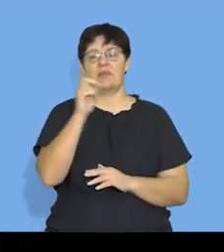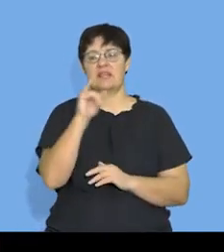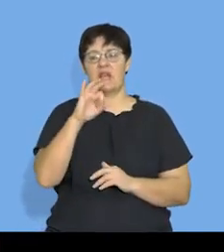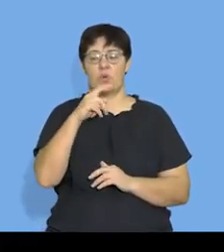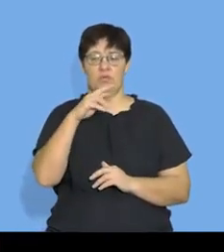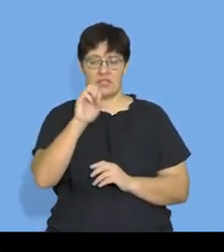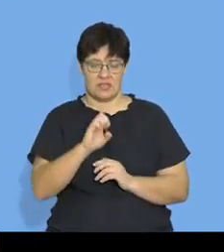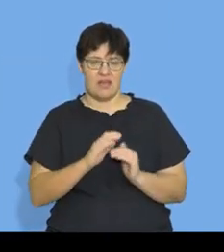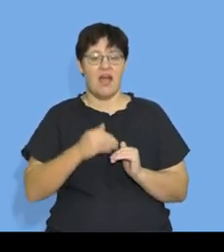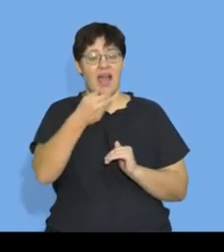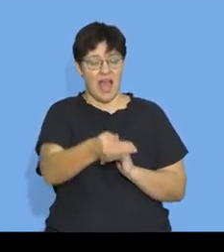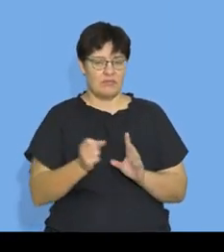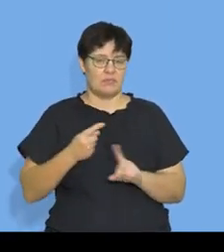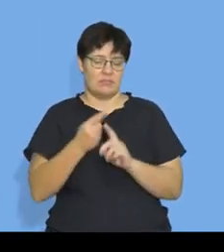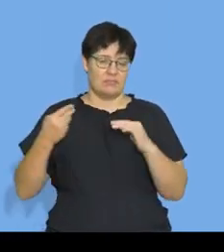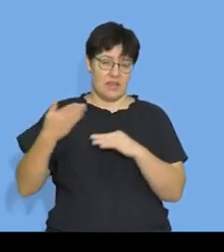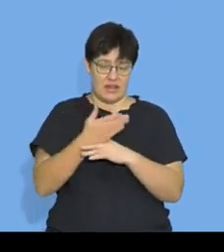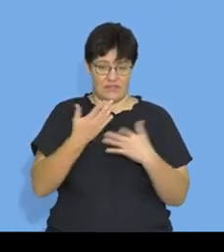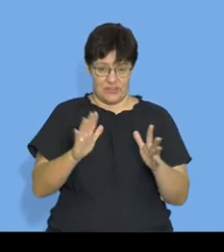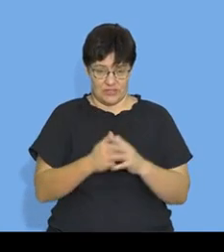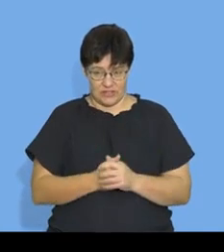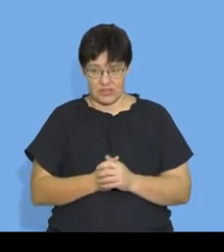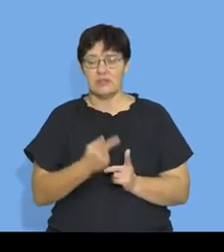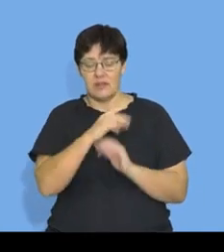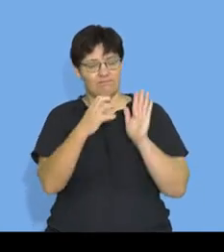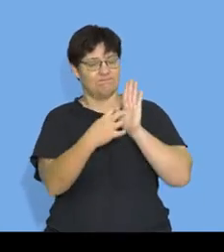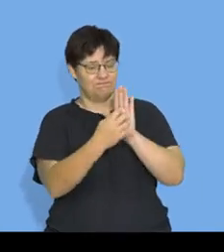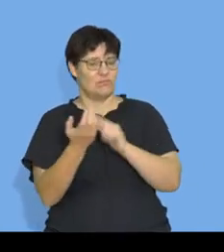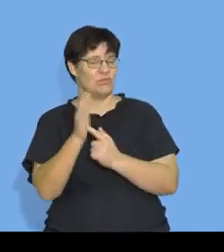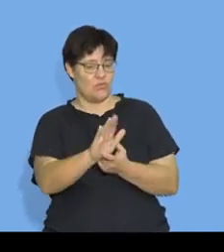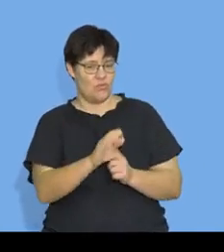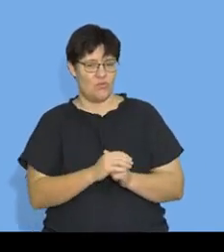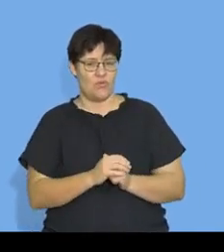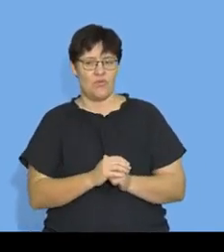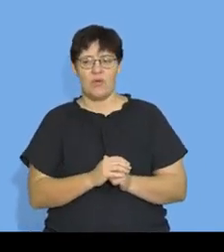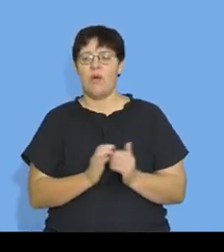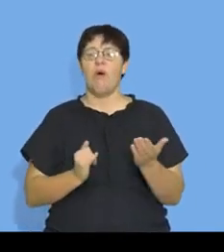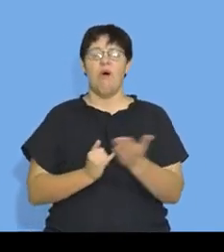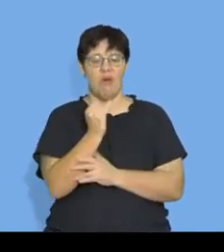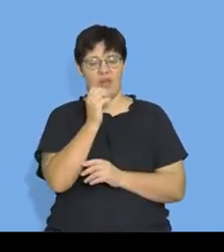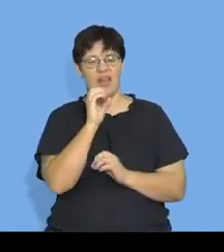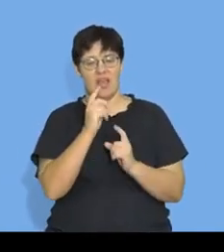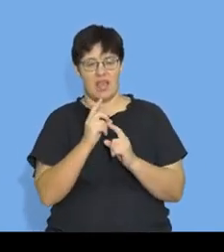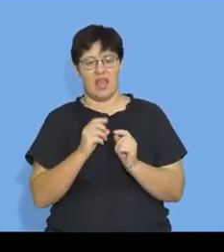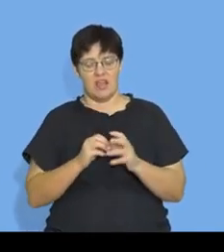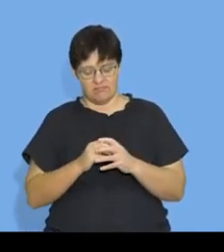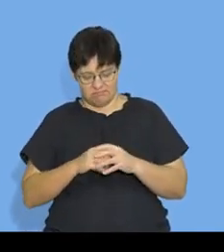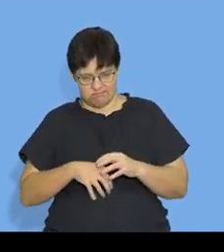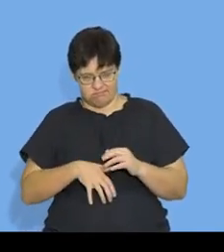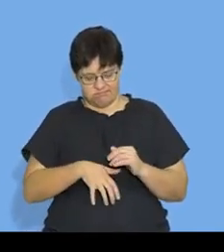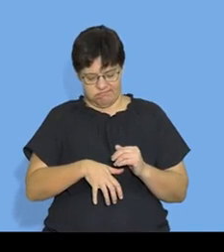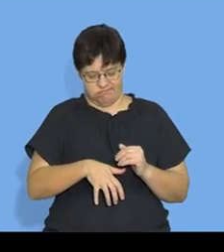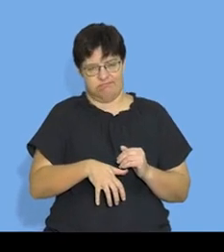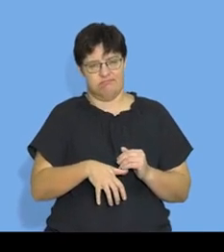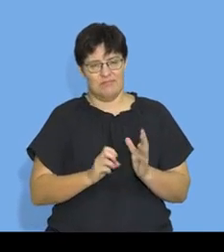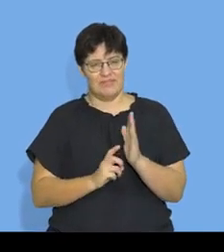development of the zygote post-fertilization. So here's a schematic diagram showing you the early development of the embryo. And